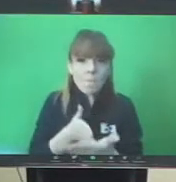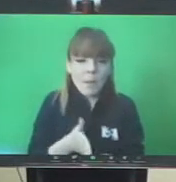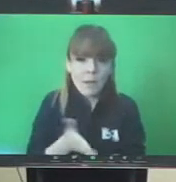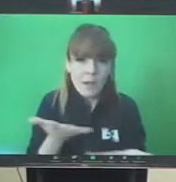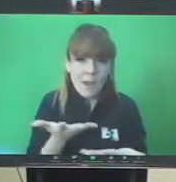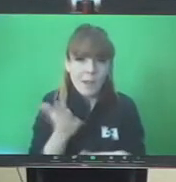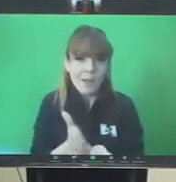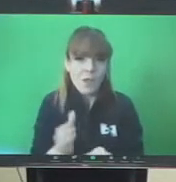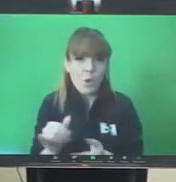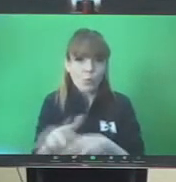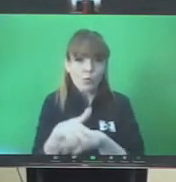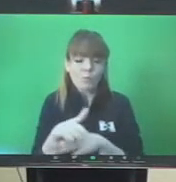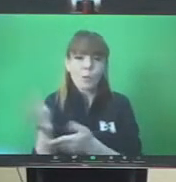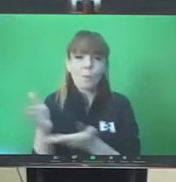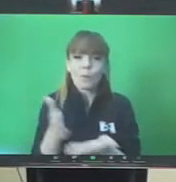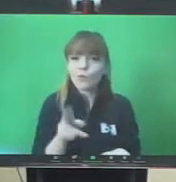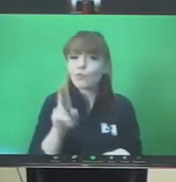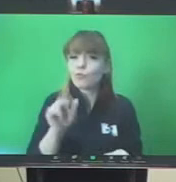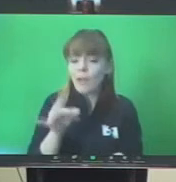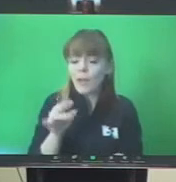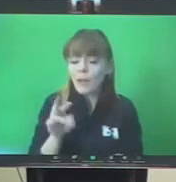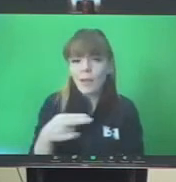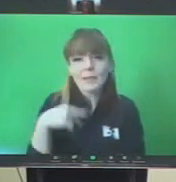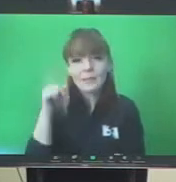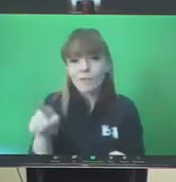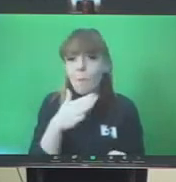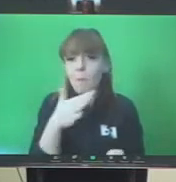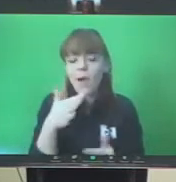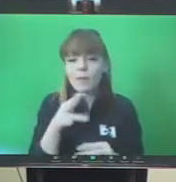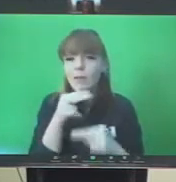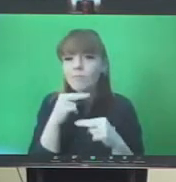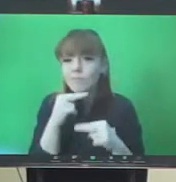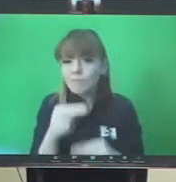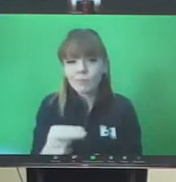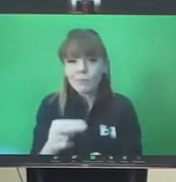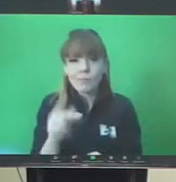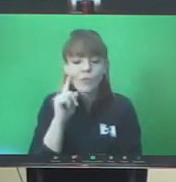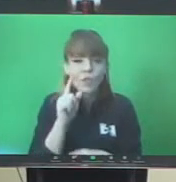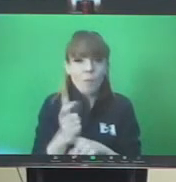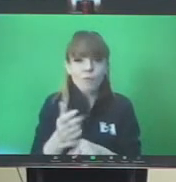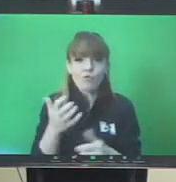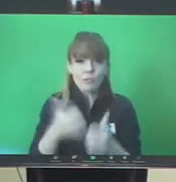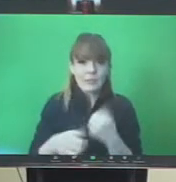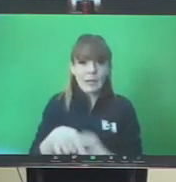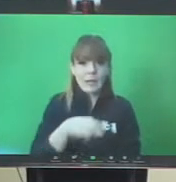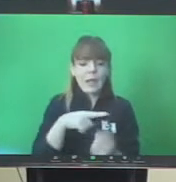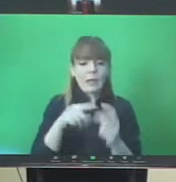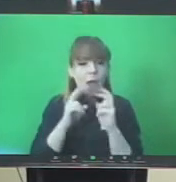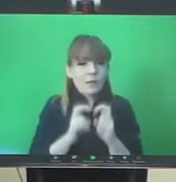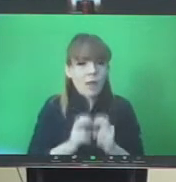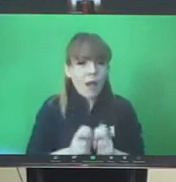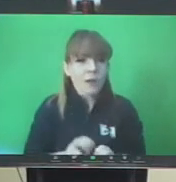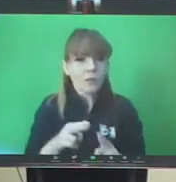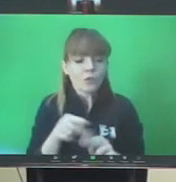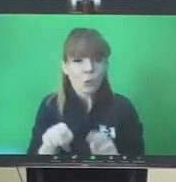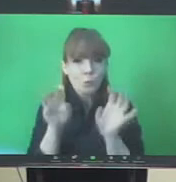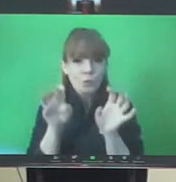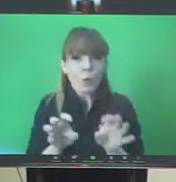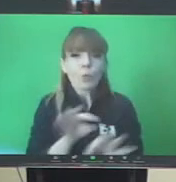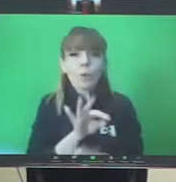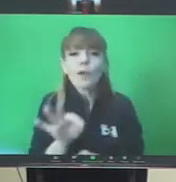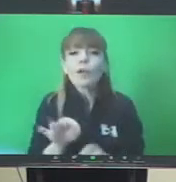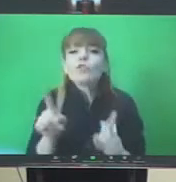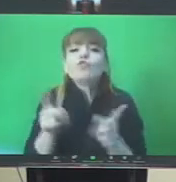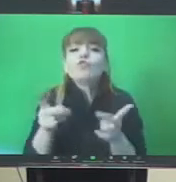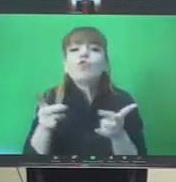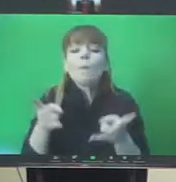in the society. So please, Ms. Darya, I know that you paid a lot of attention and efforts to the analysis of this draft law, so what